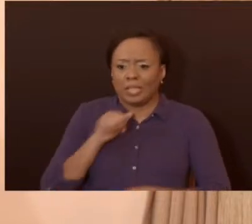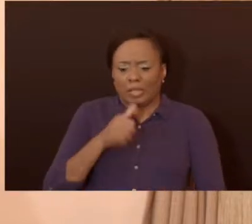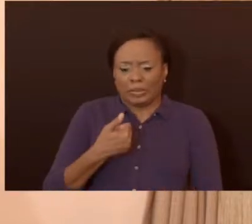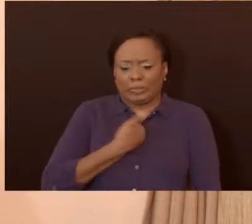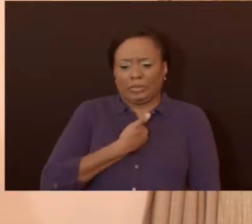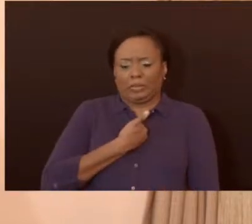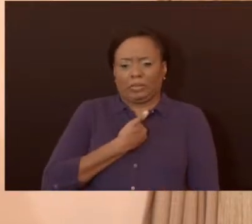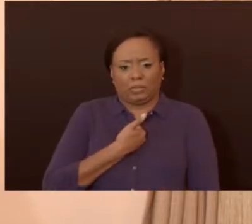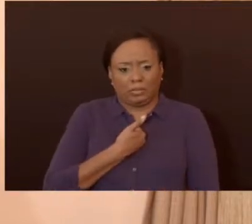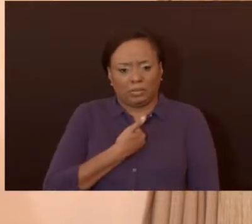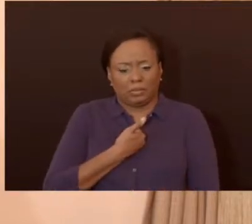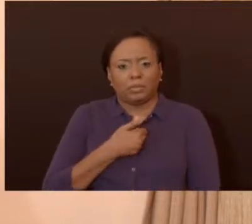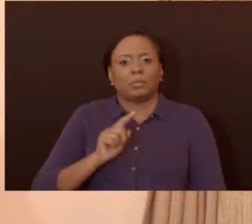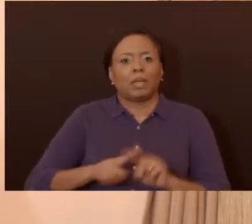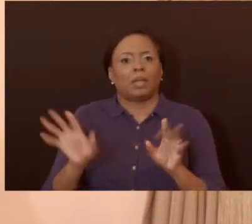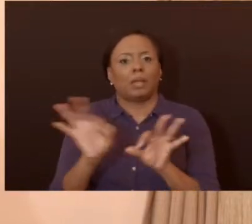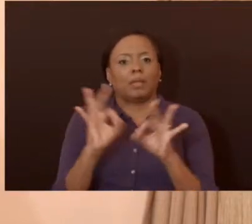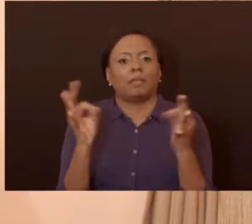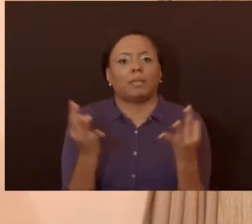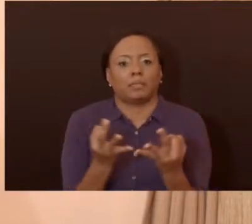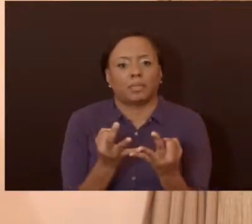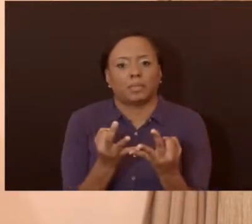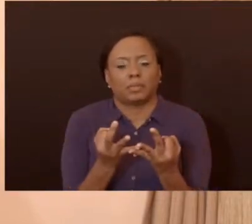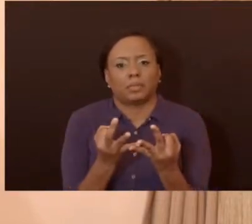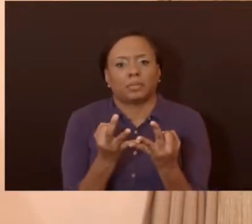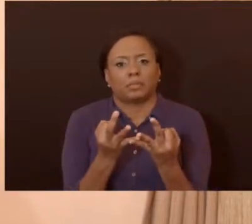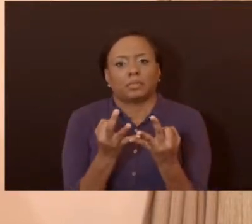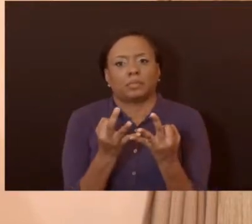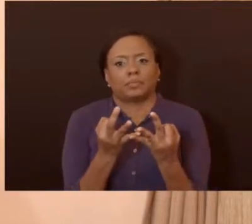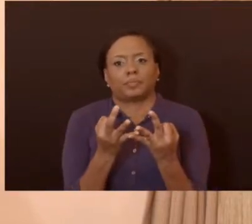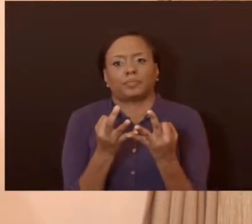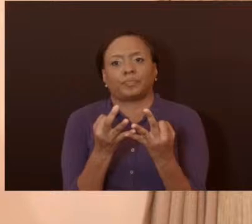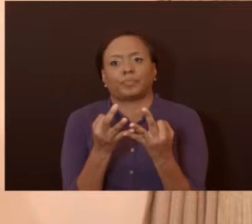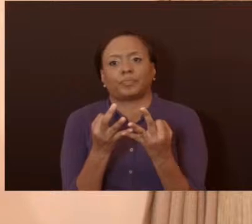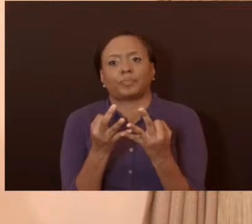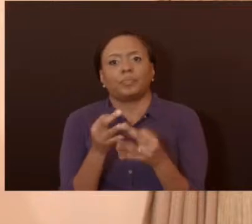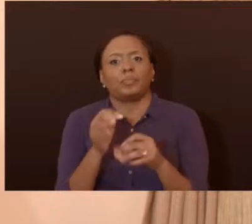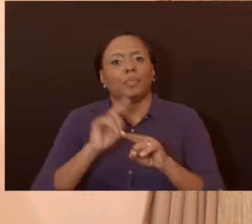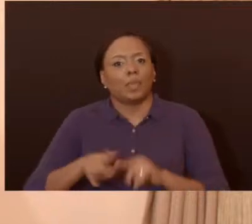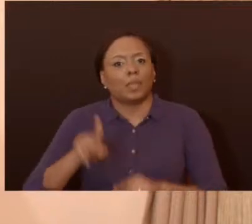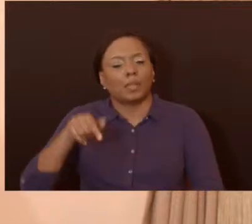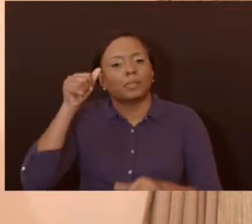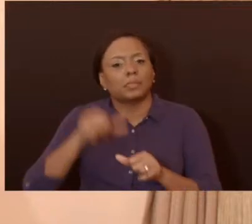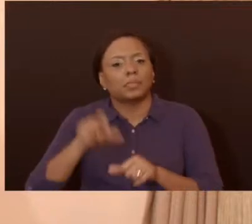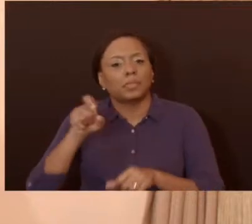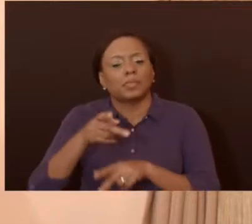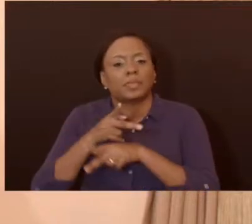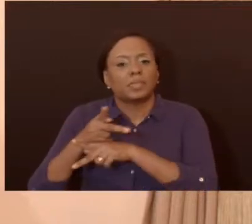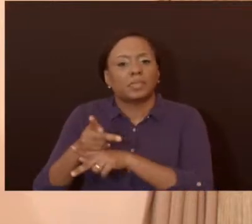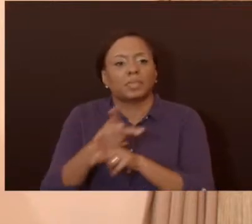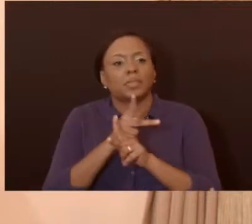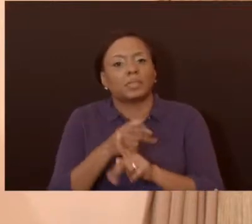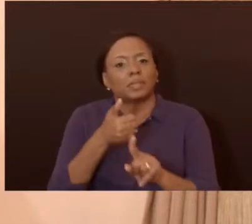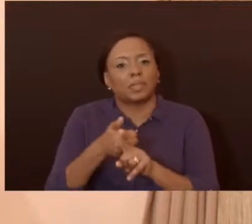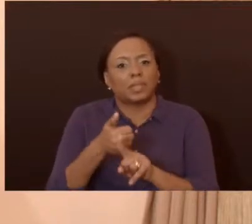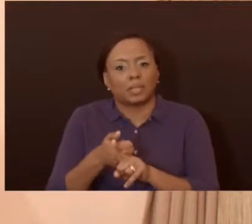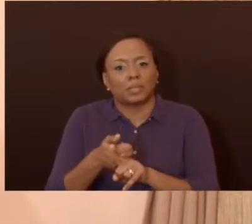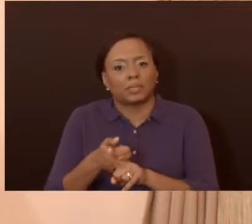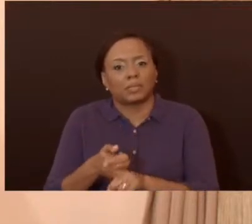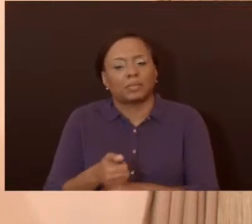a family effort. And persons must spend some time recognizing that they must take care of their own